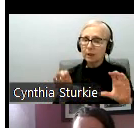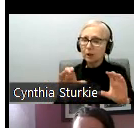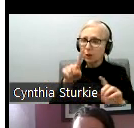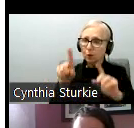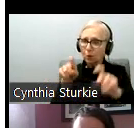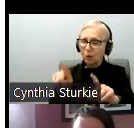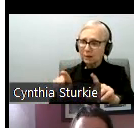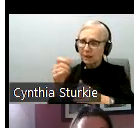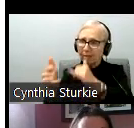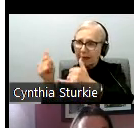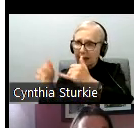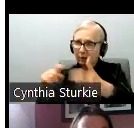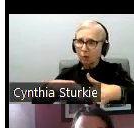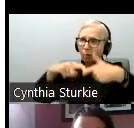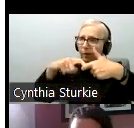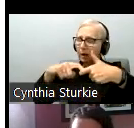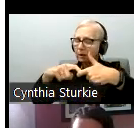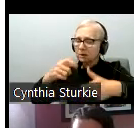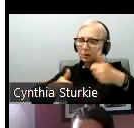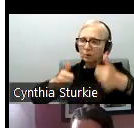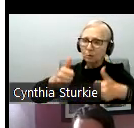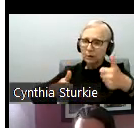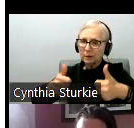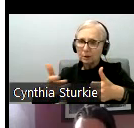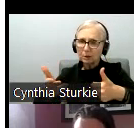the end, or do we want to pause and do, since we're kind of in between